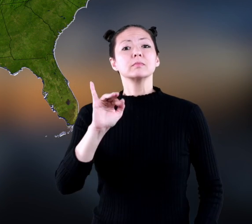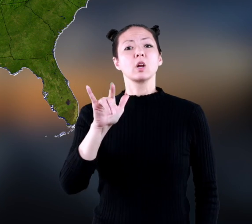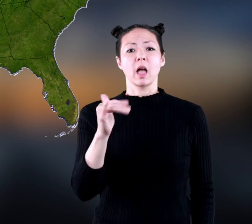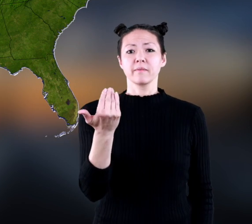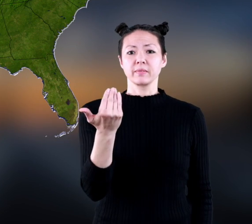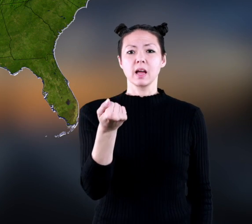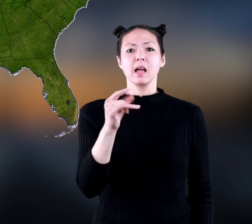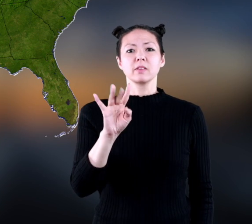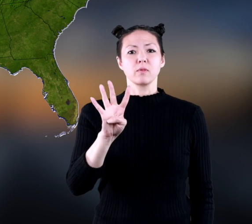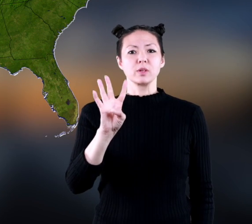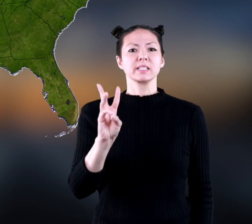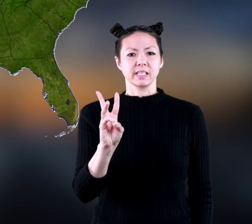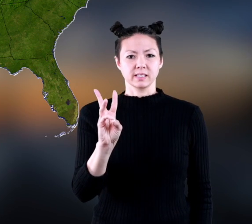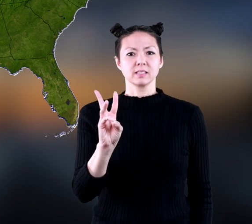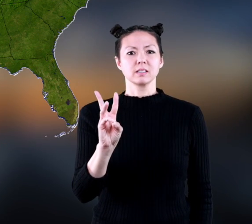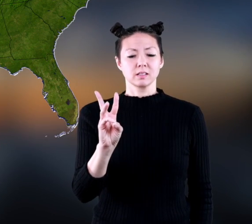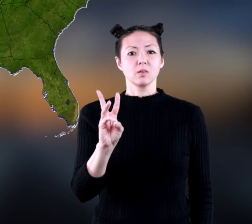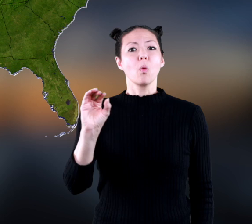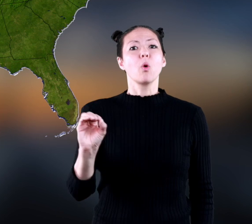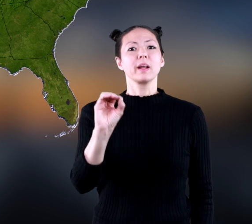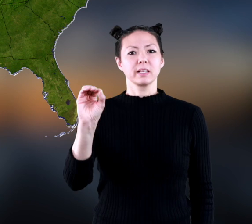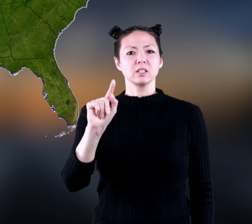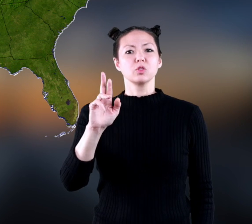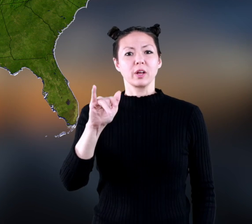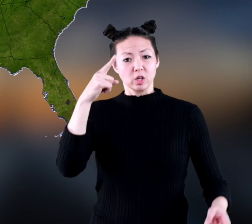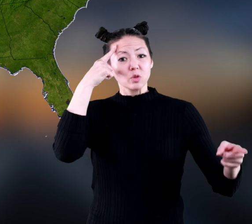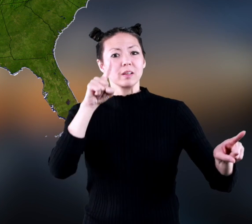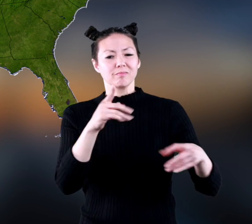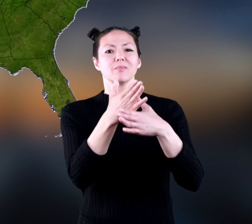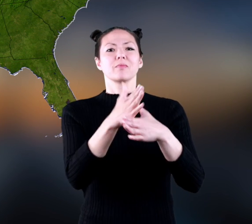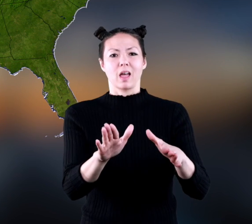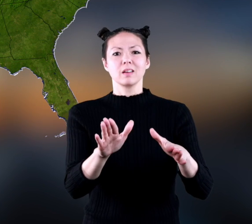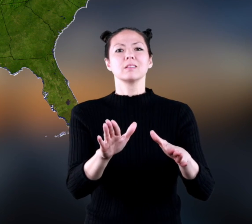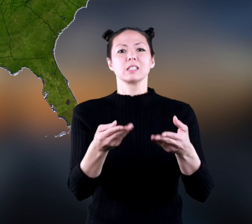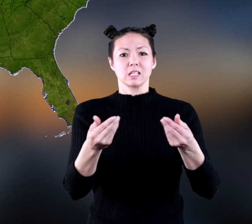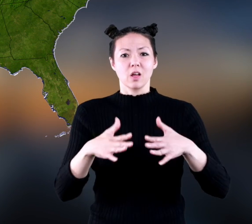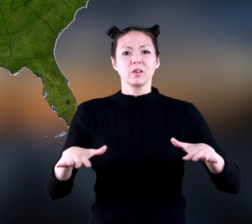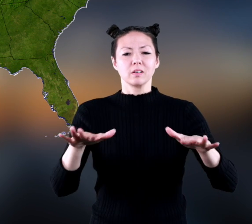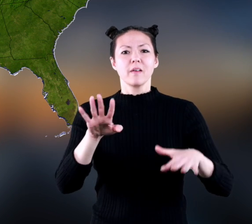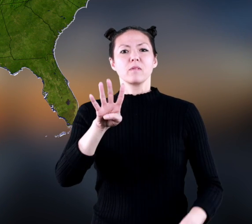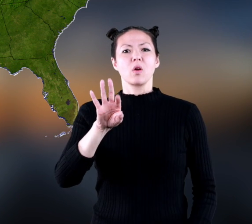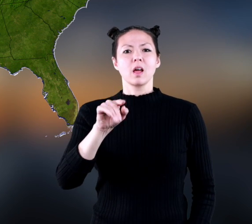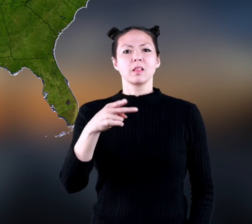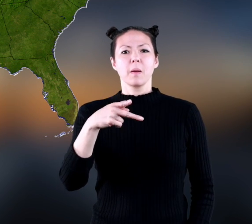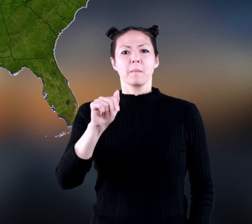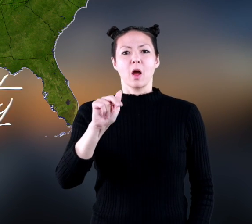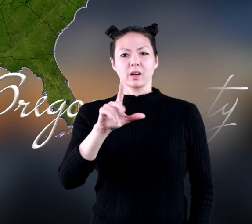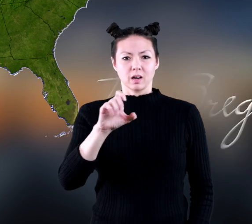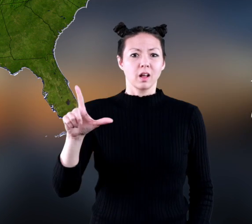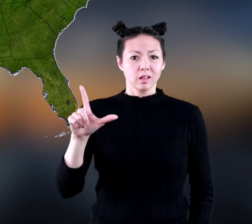On June 15, 1846, the Oregon Treaty divided the territory at the 49th